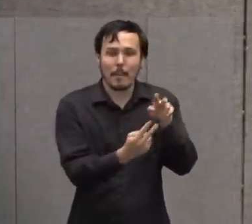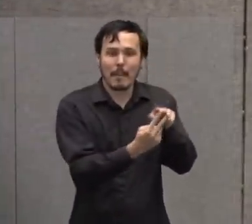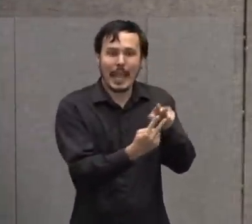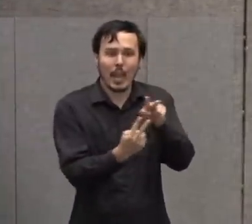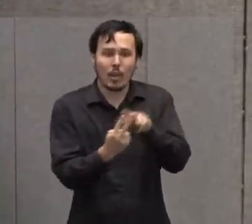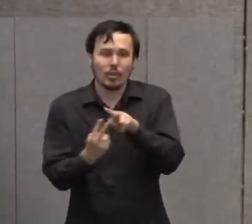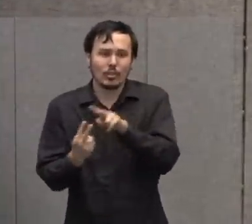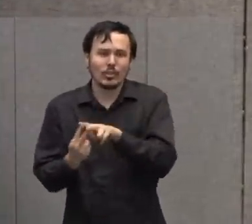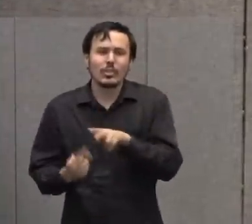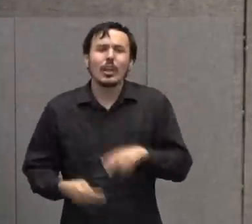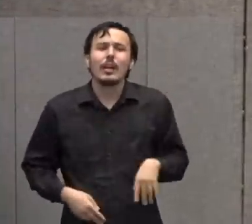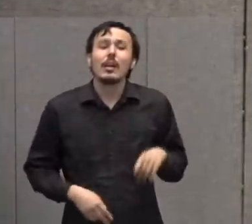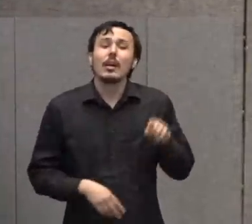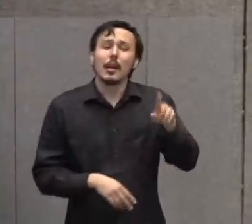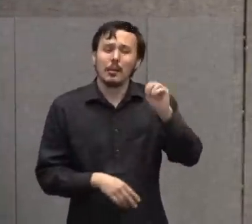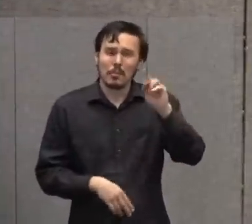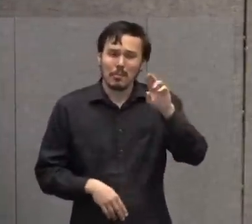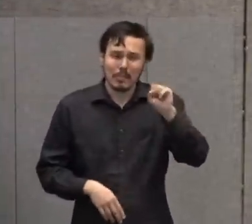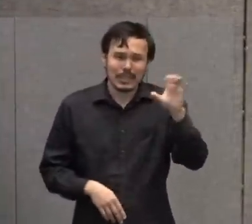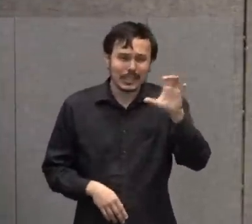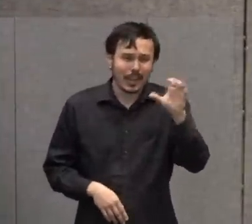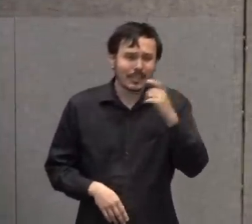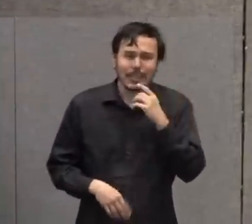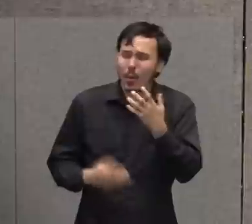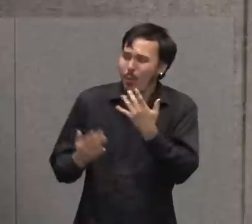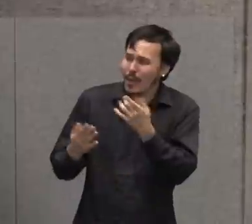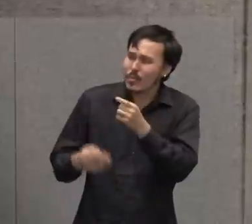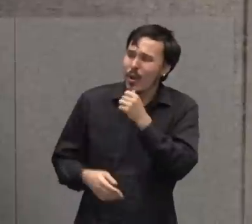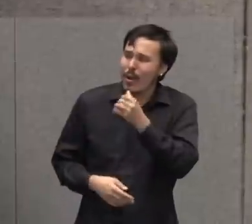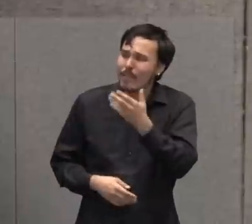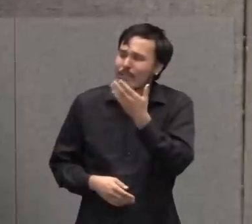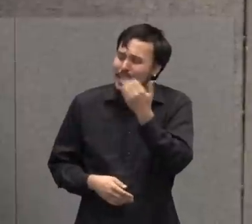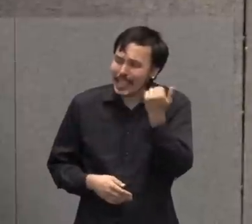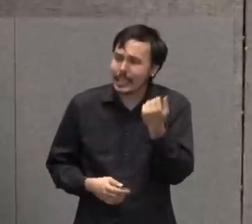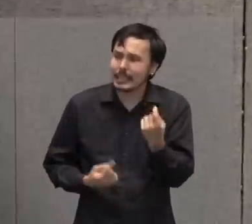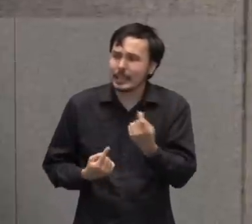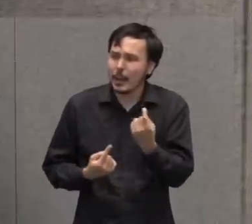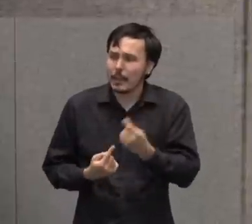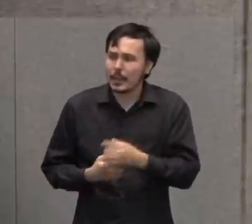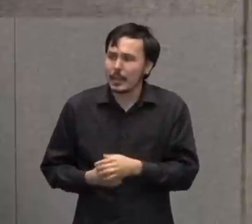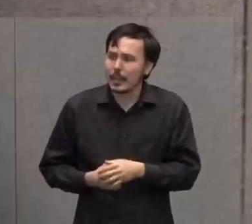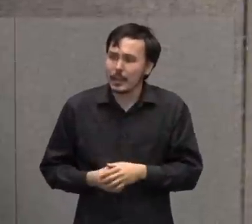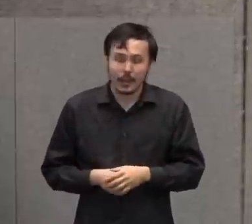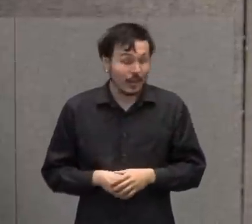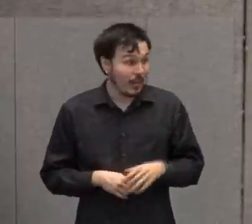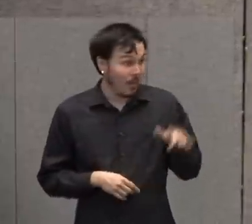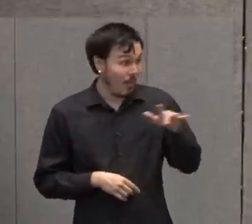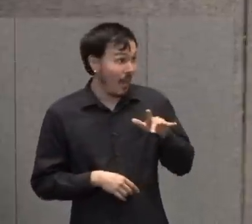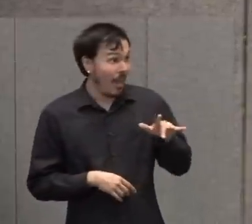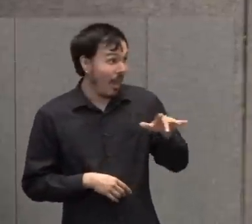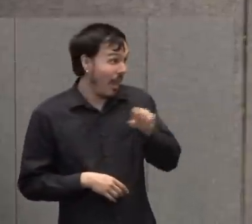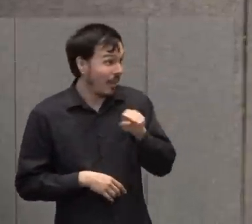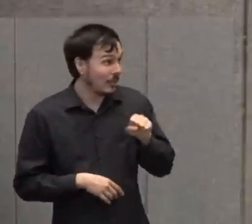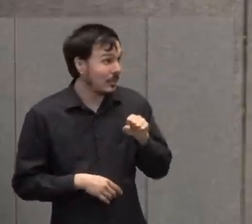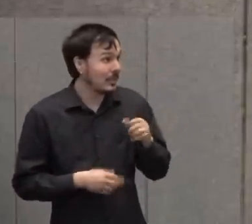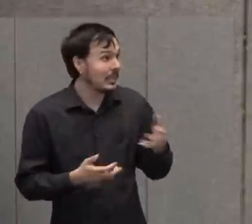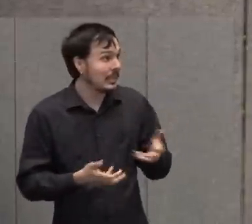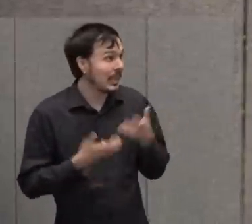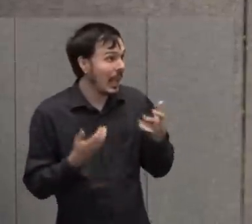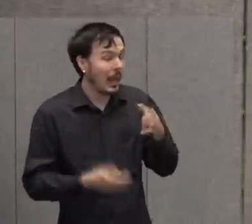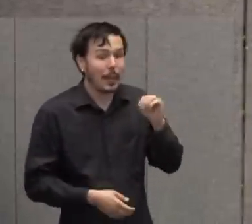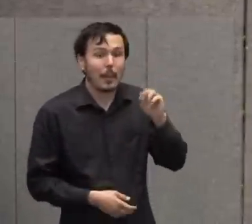"Wait, wait, you're all forgetting something," said Mrs. Comfort. "We're out of salad over here," said the Comfort's